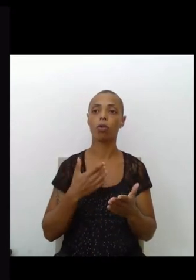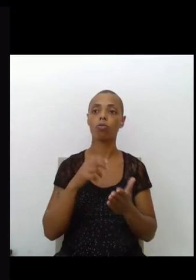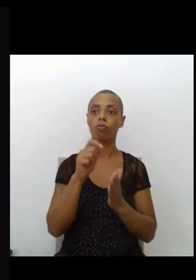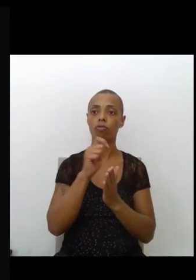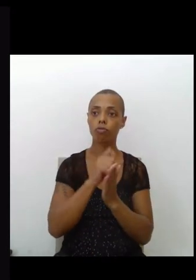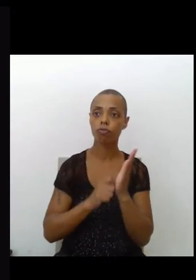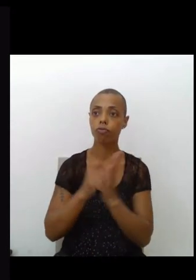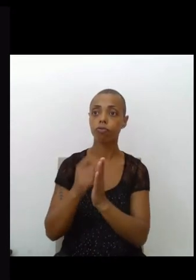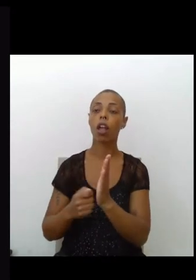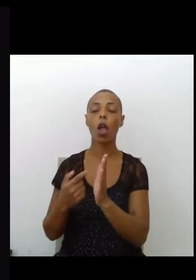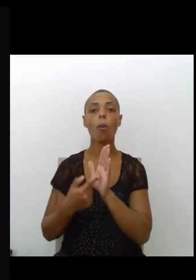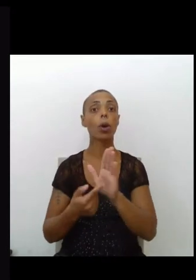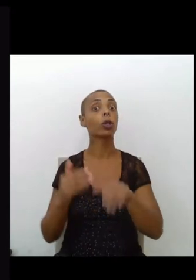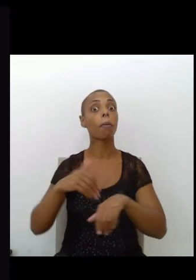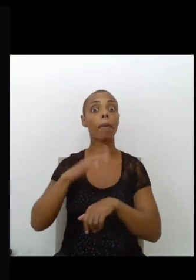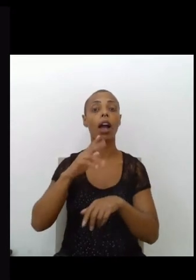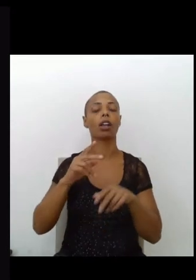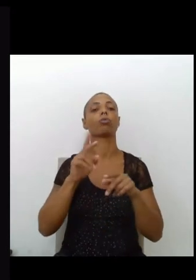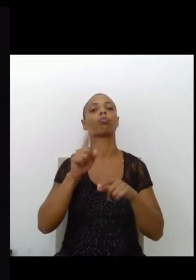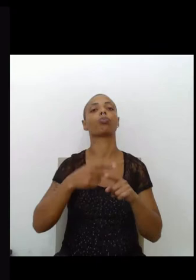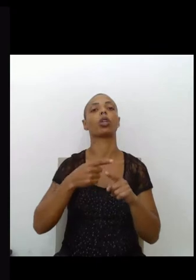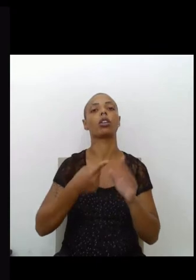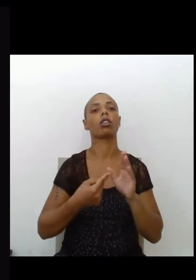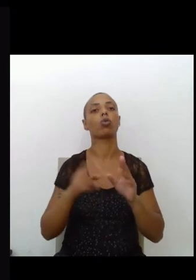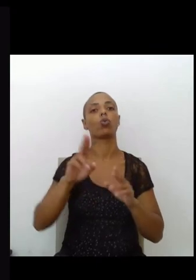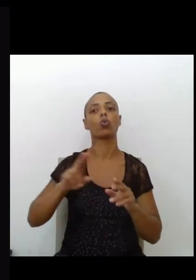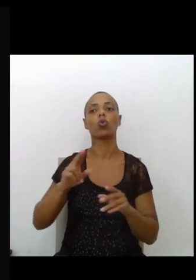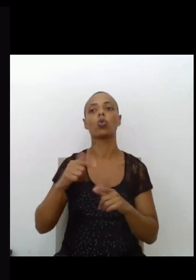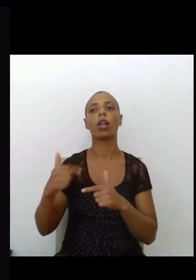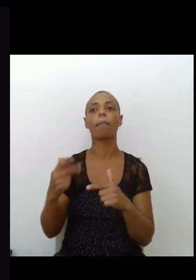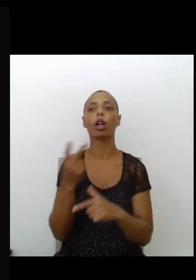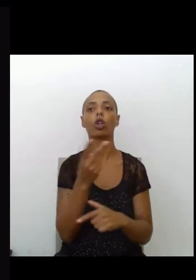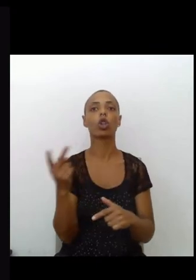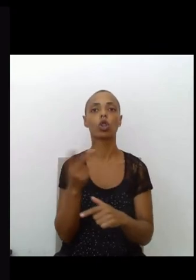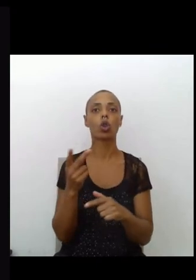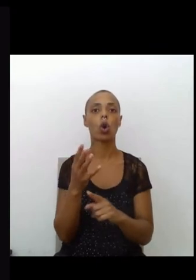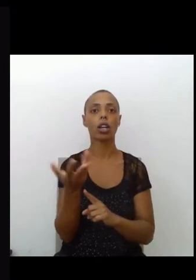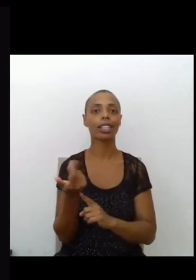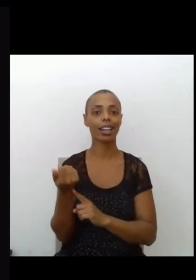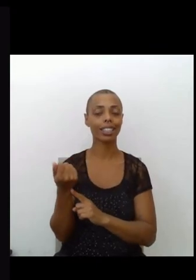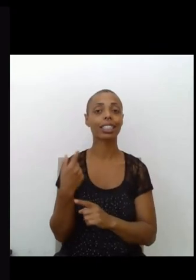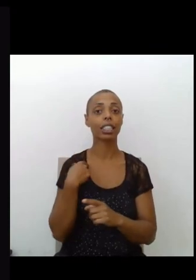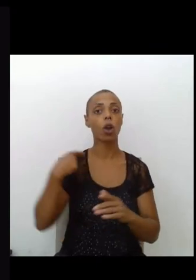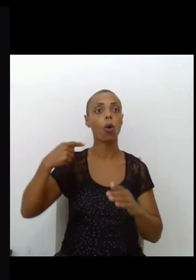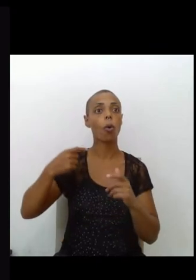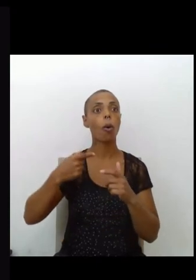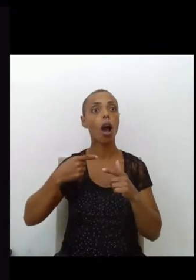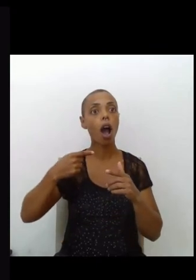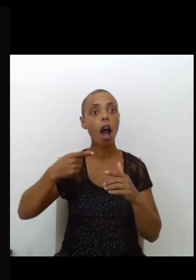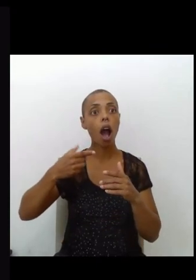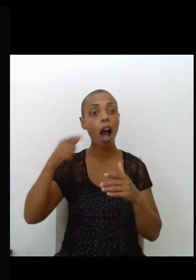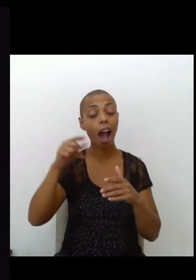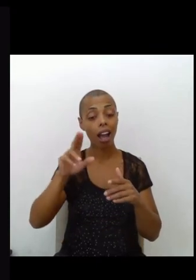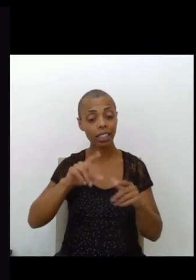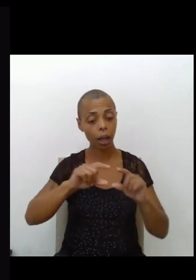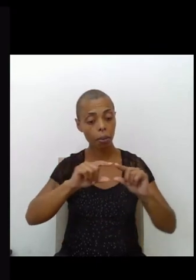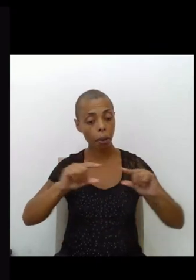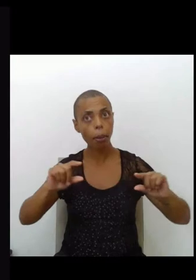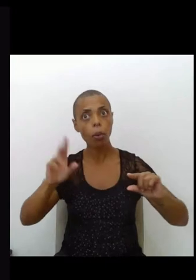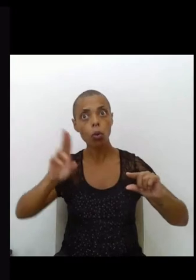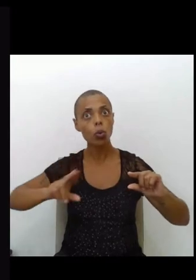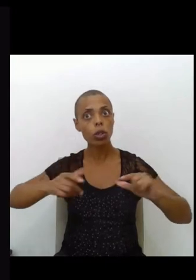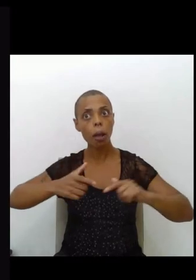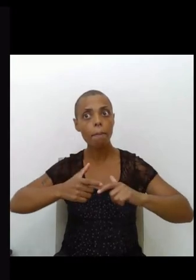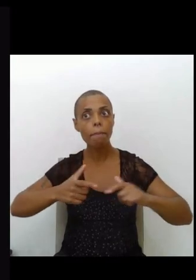expand longer in Georgia to hint towards its elusiveness a strategy which in